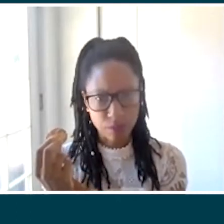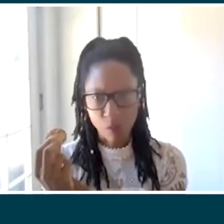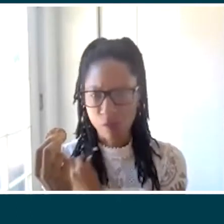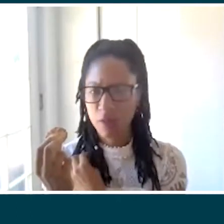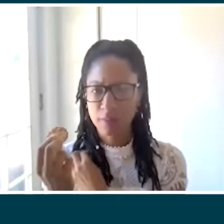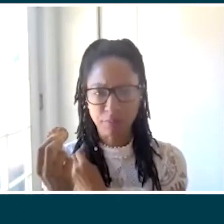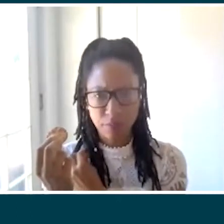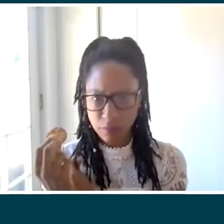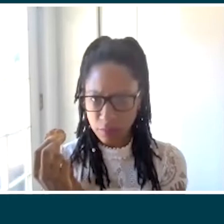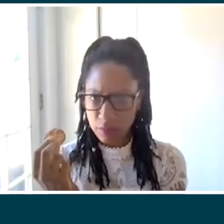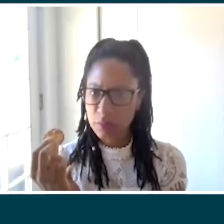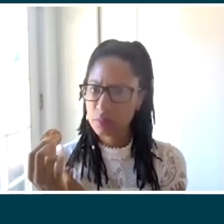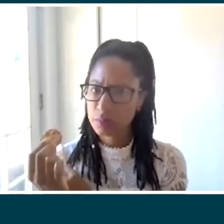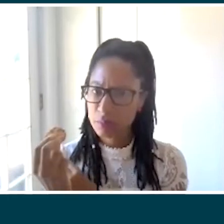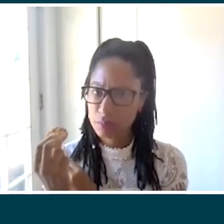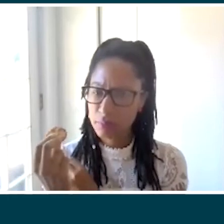Yeah.